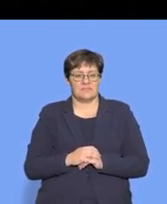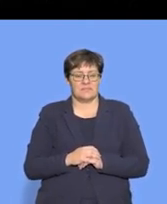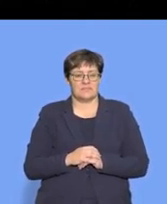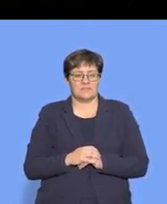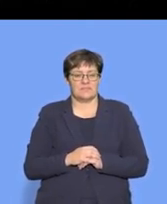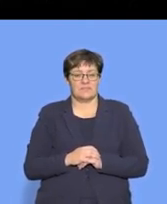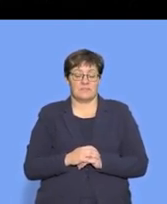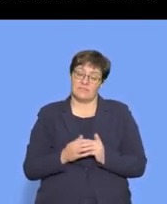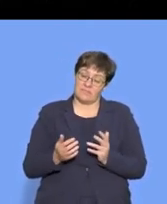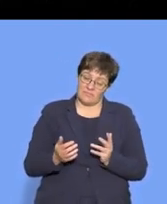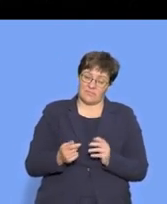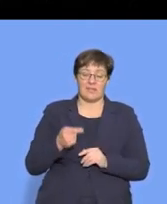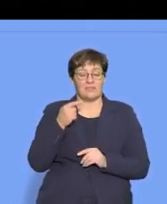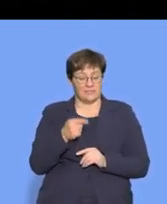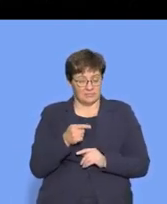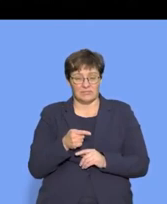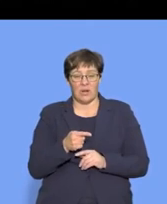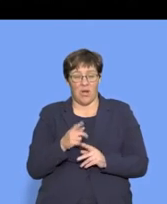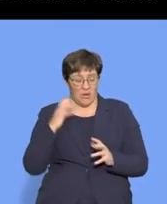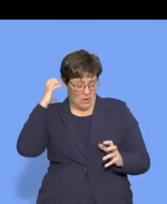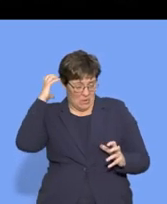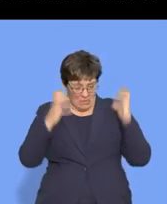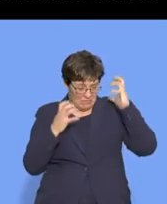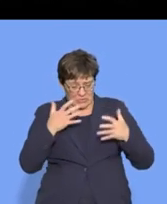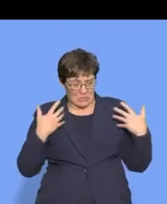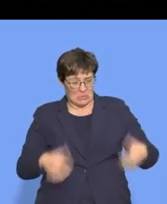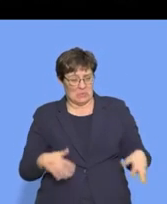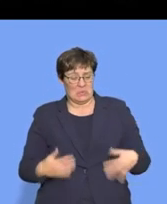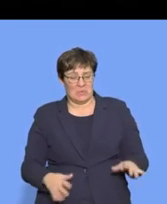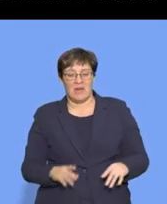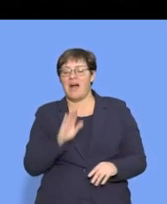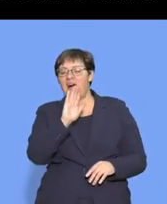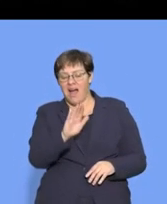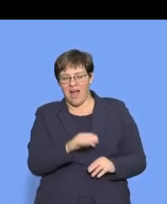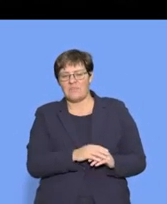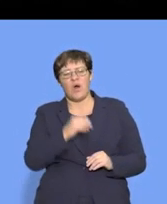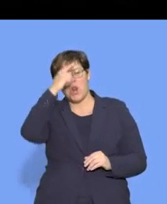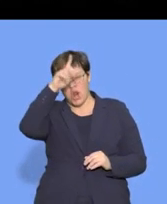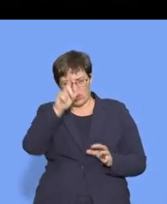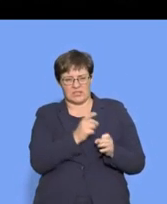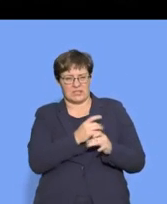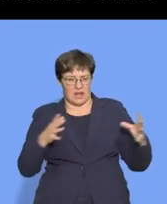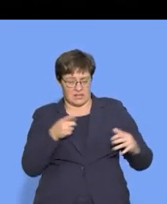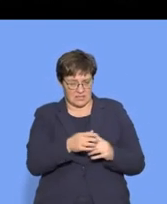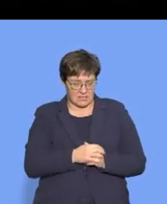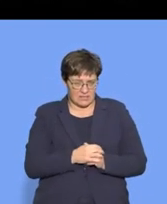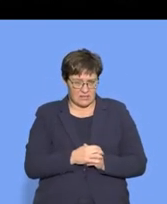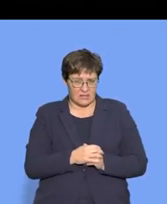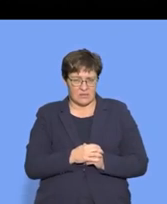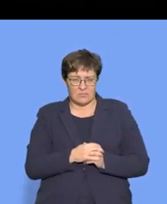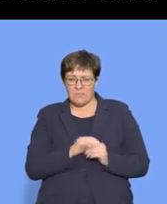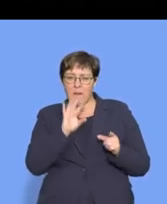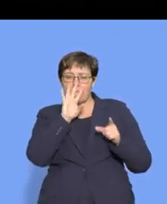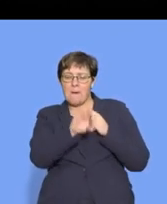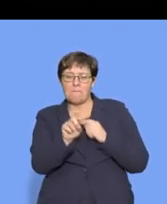Sure, this looks quite confusing, but let's start logically. What can we